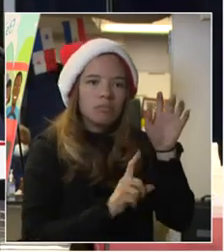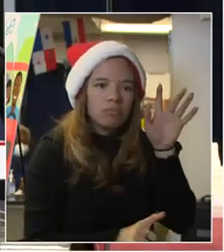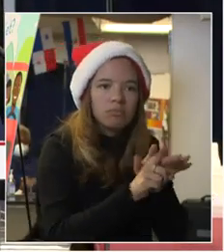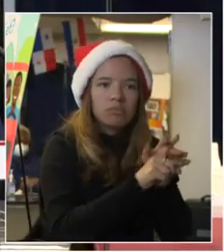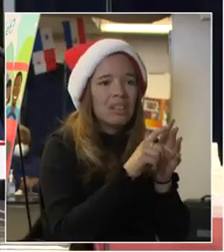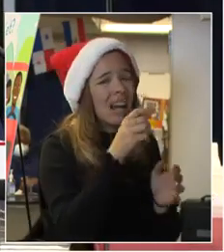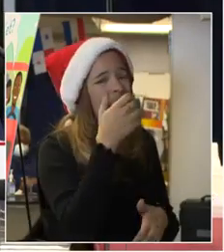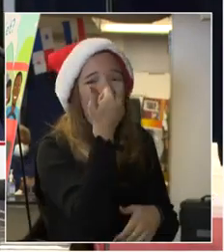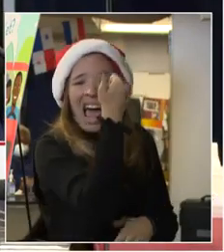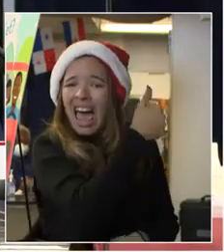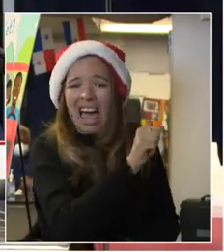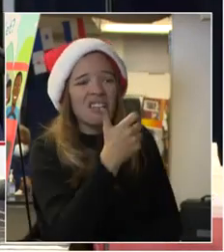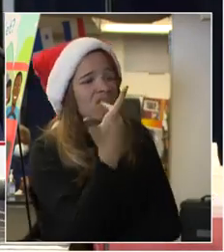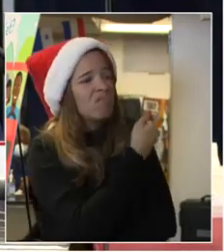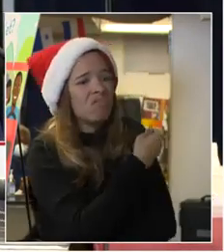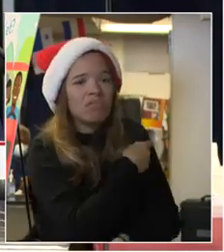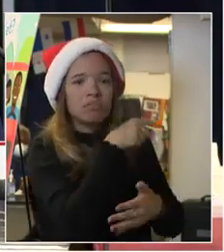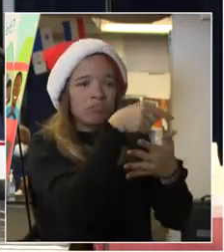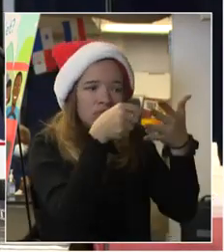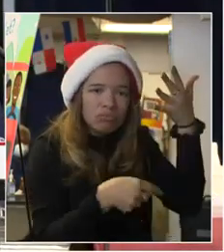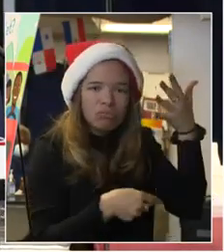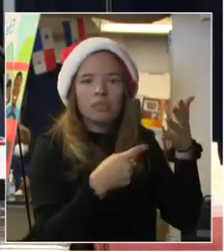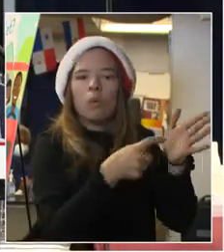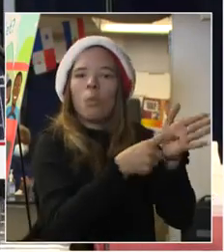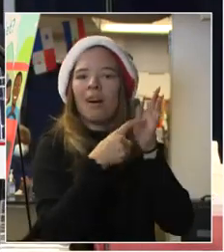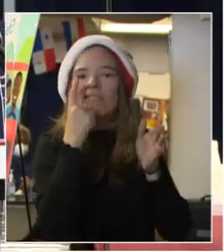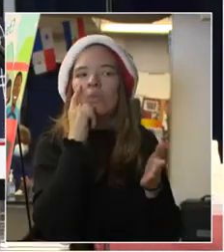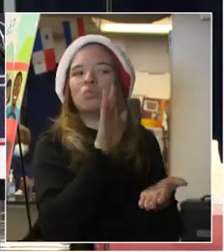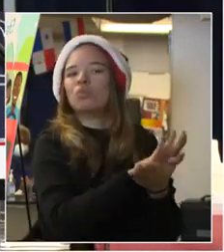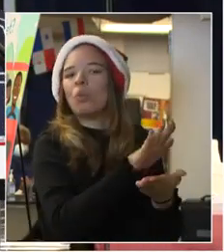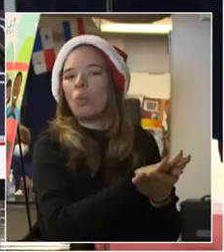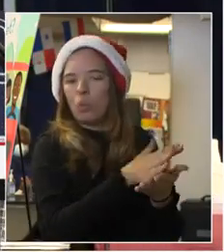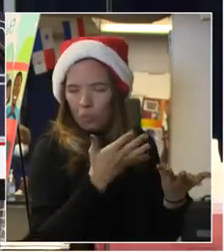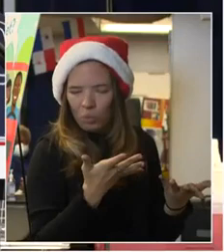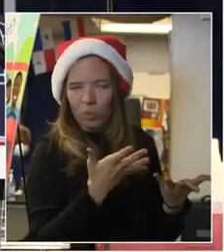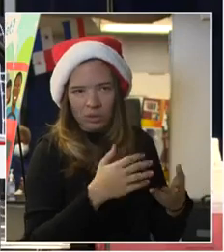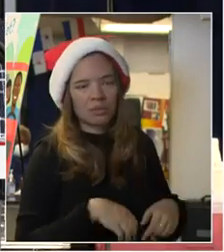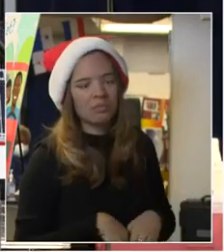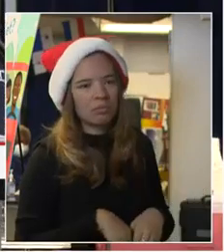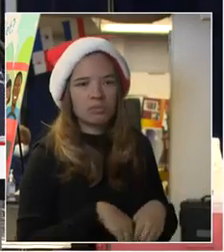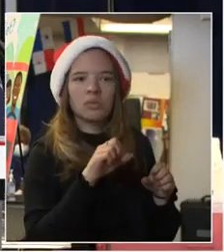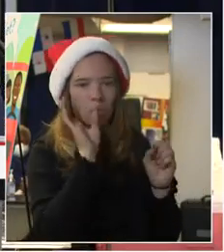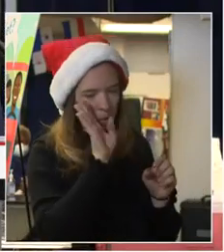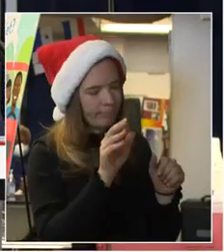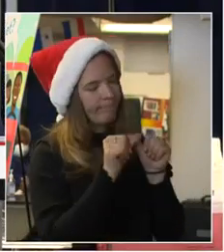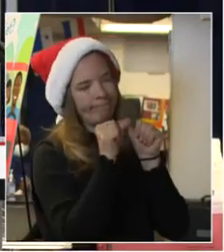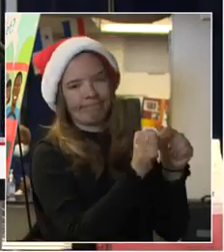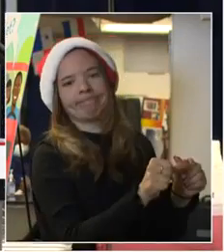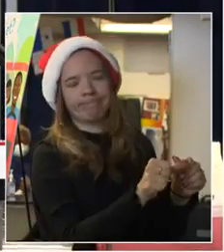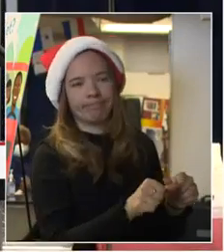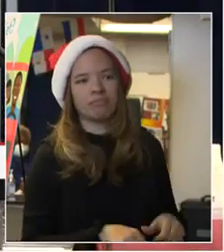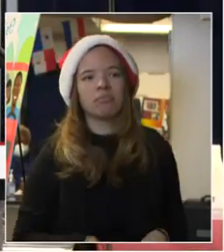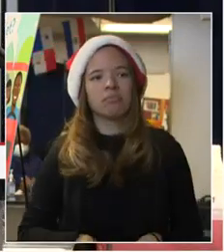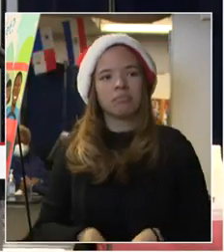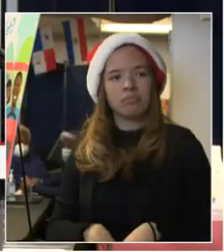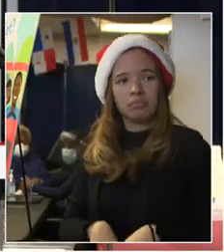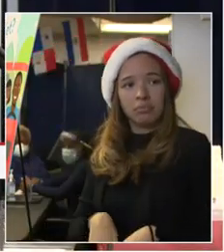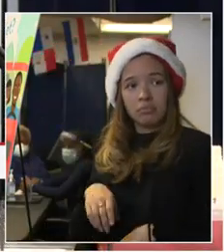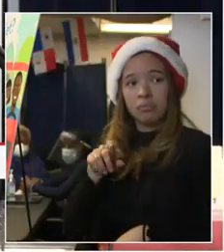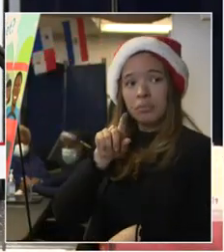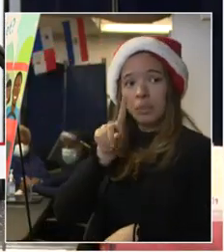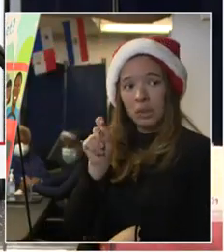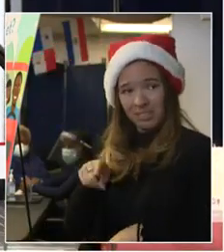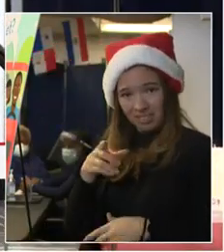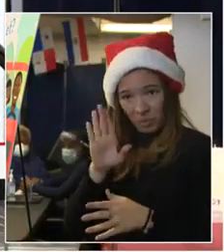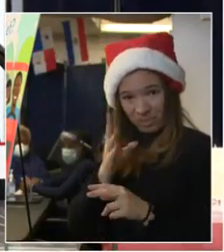the school immunizations that are needed. So we will continue in that vein. And has there been any rise in any illnesses that there are available